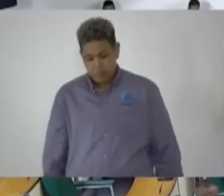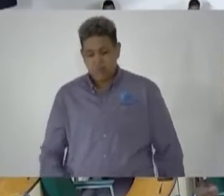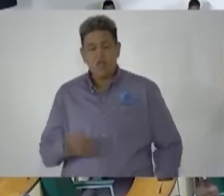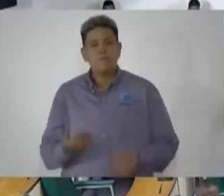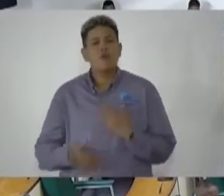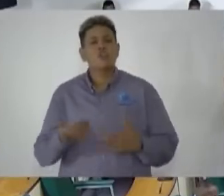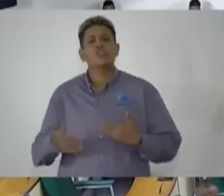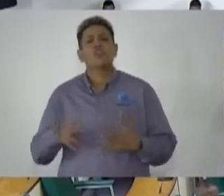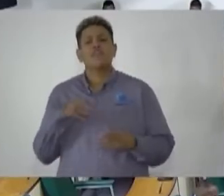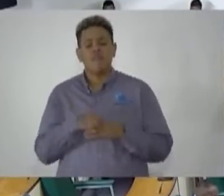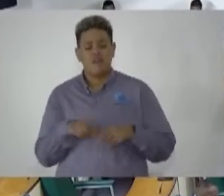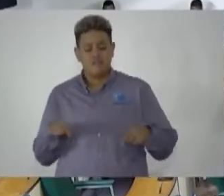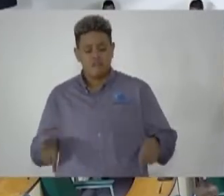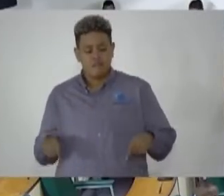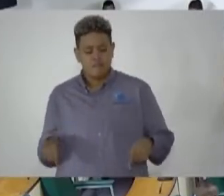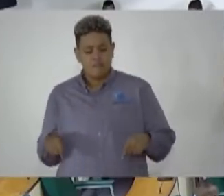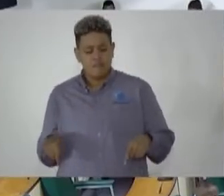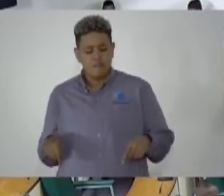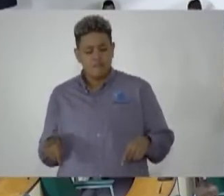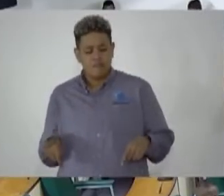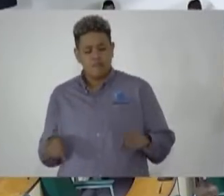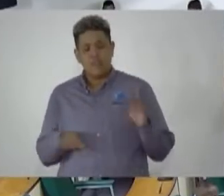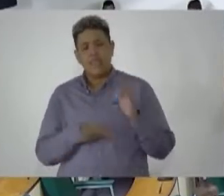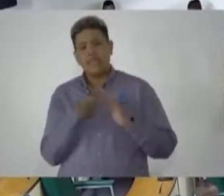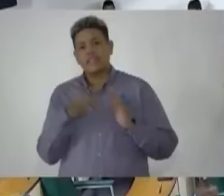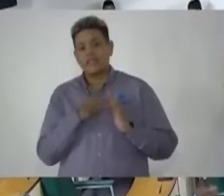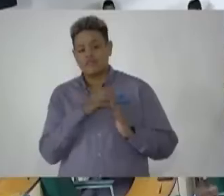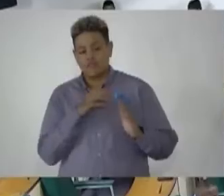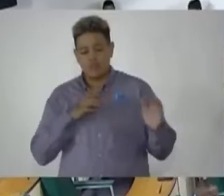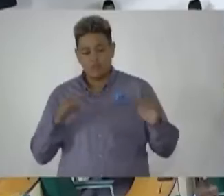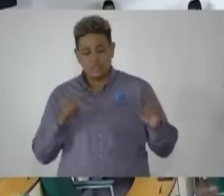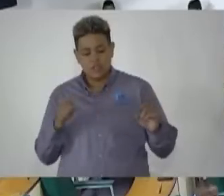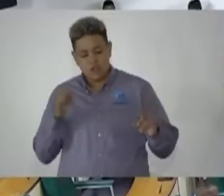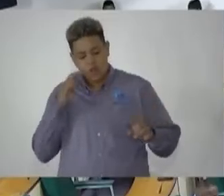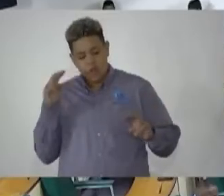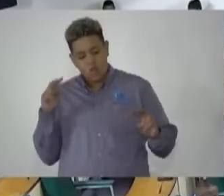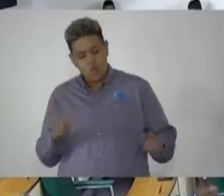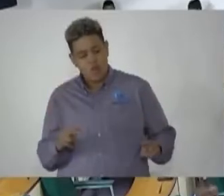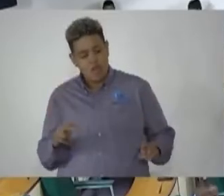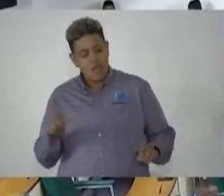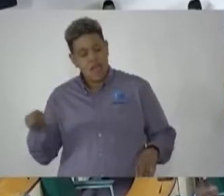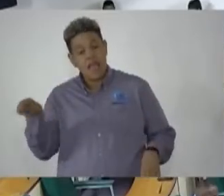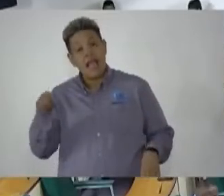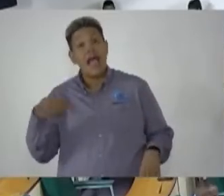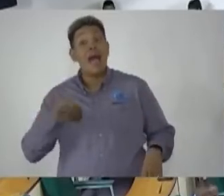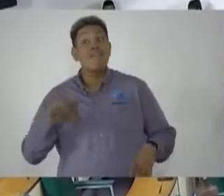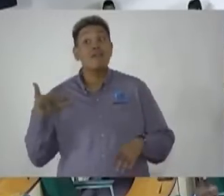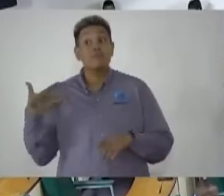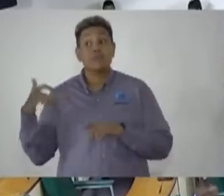procedures involved with the Integrity Commission, that although there is a practice